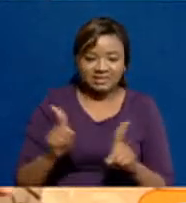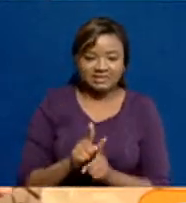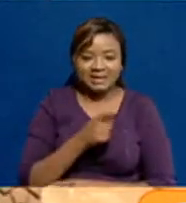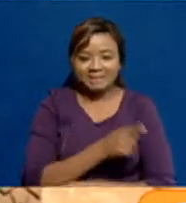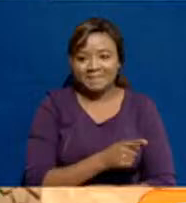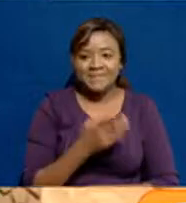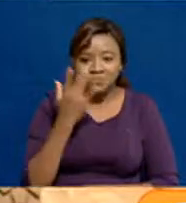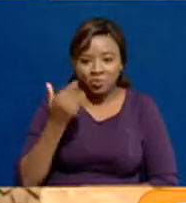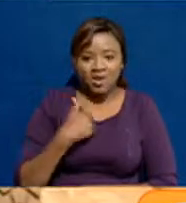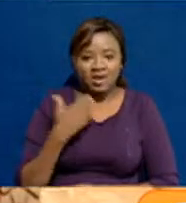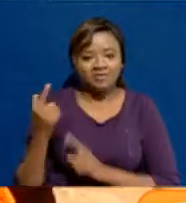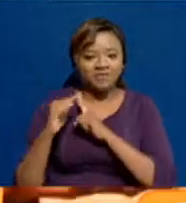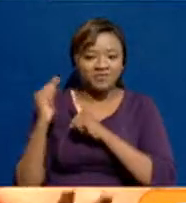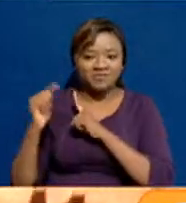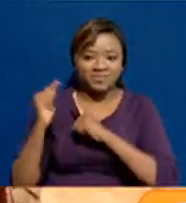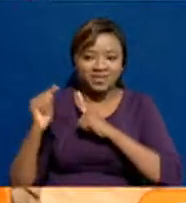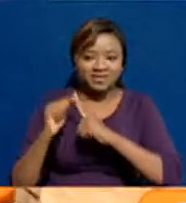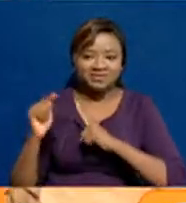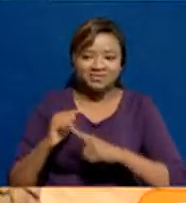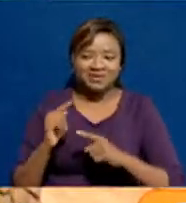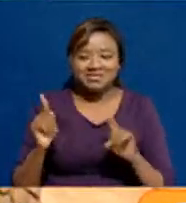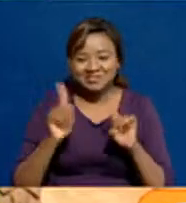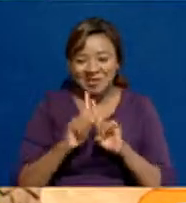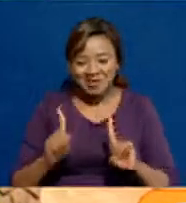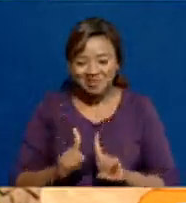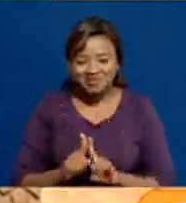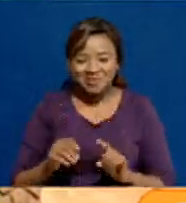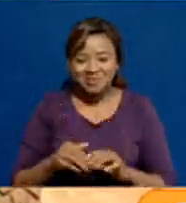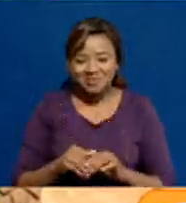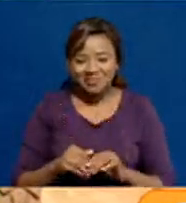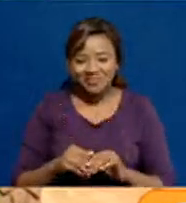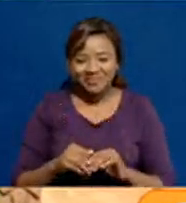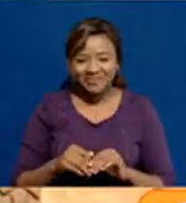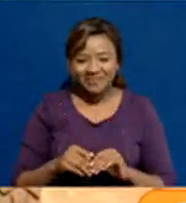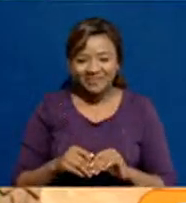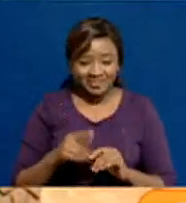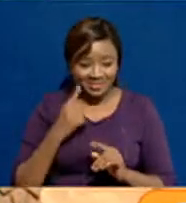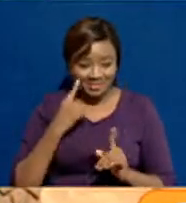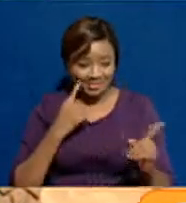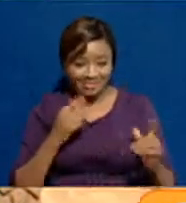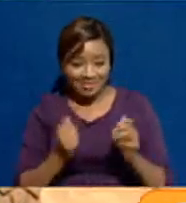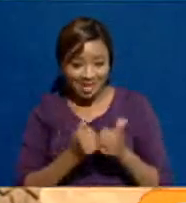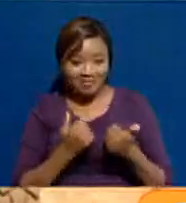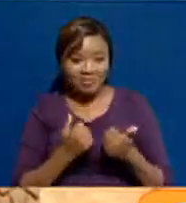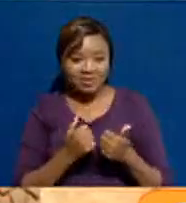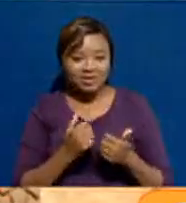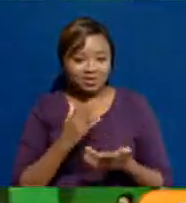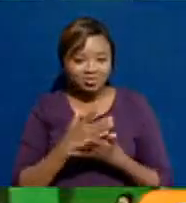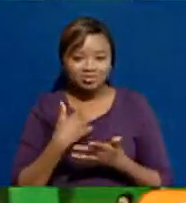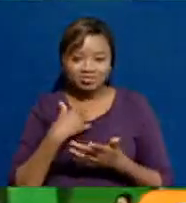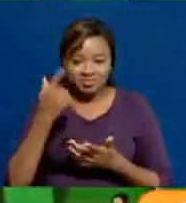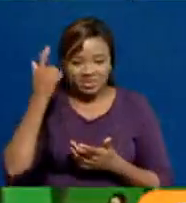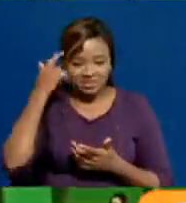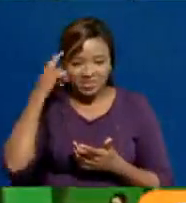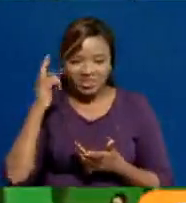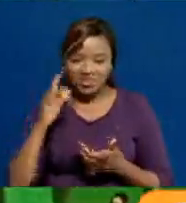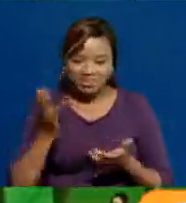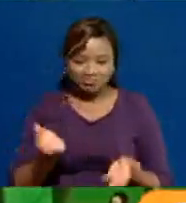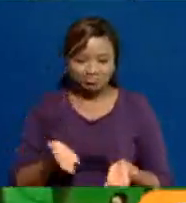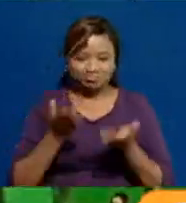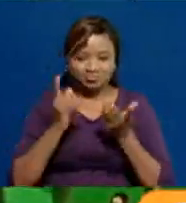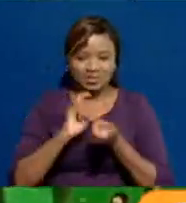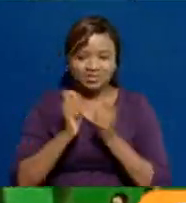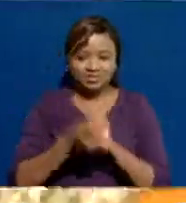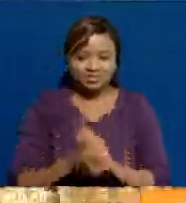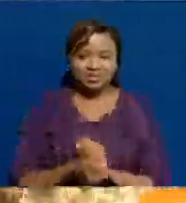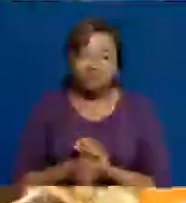I have some experience, and actually what has happened here has changed actually my thoughts. The 3-month attachments